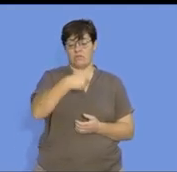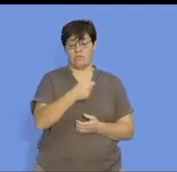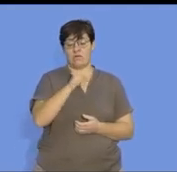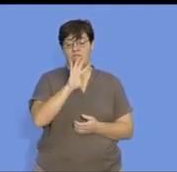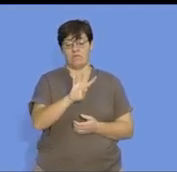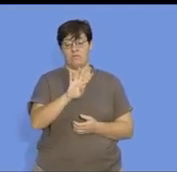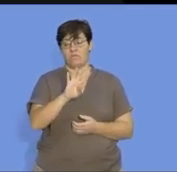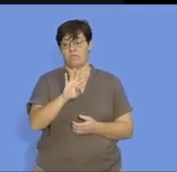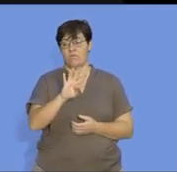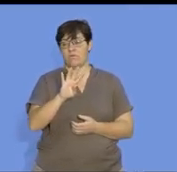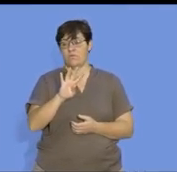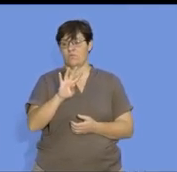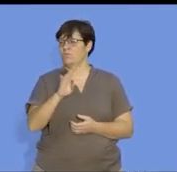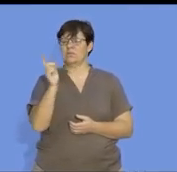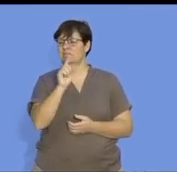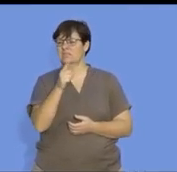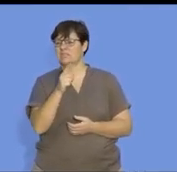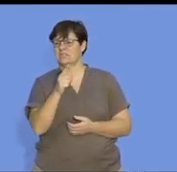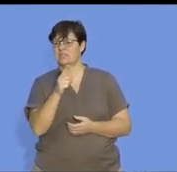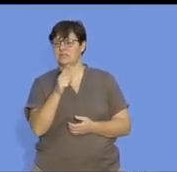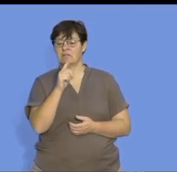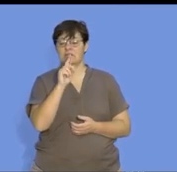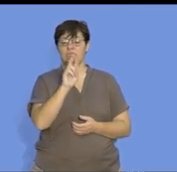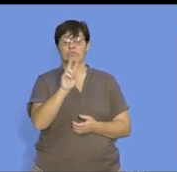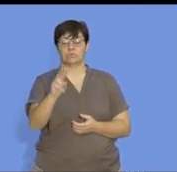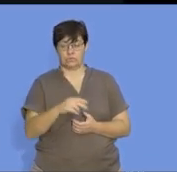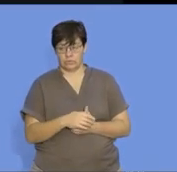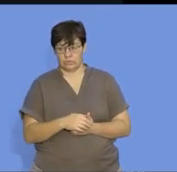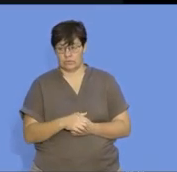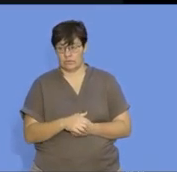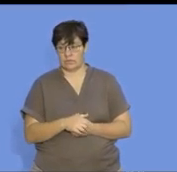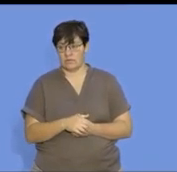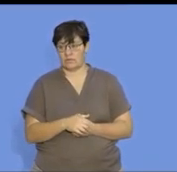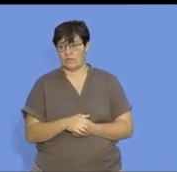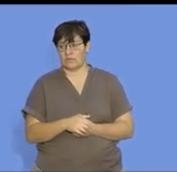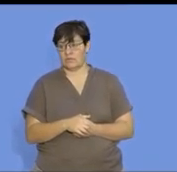5,4, what was it? 22, so it's going to be